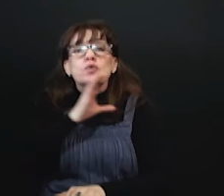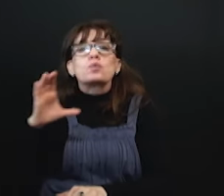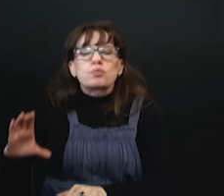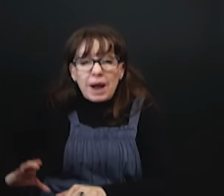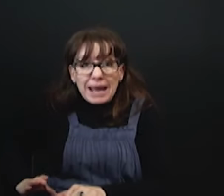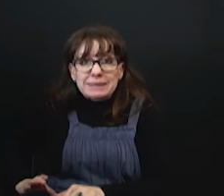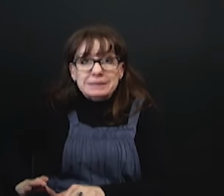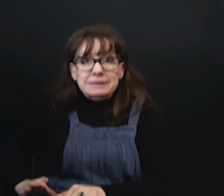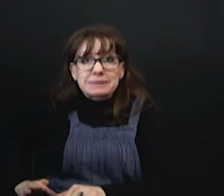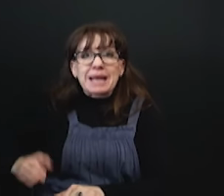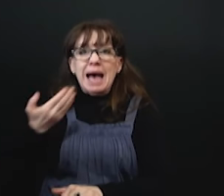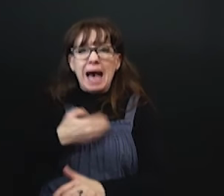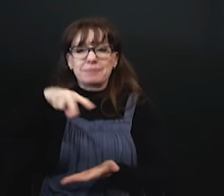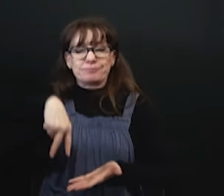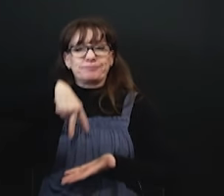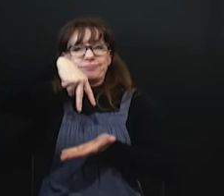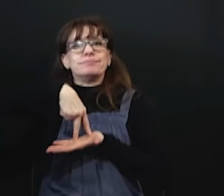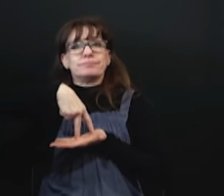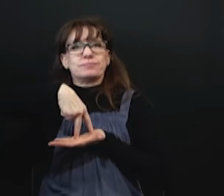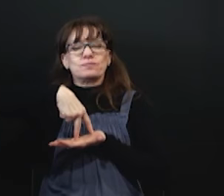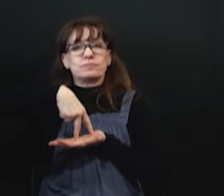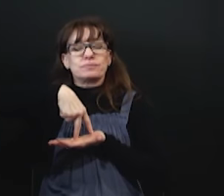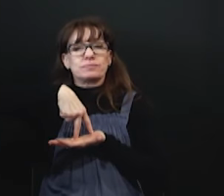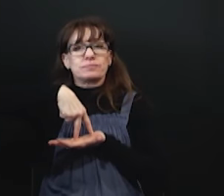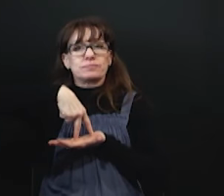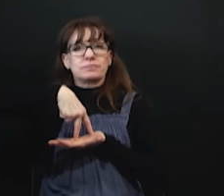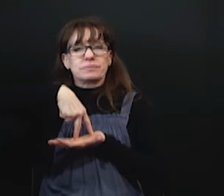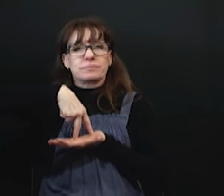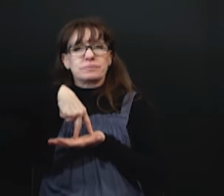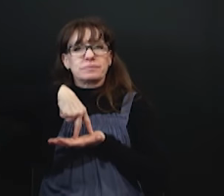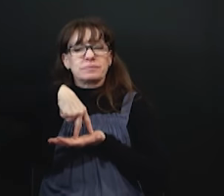Christ, I stand.